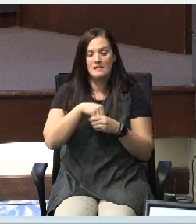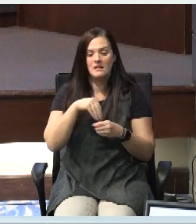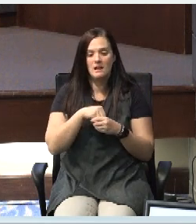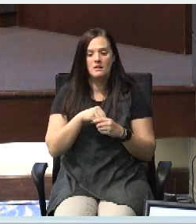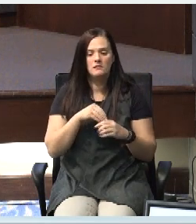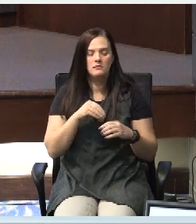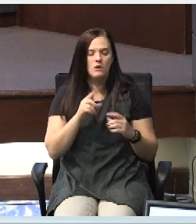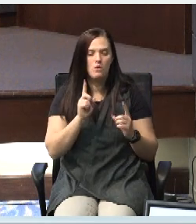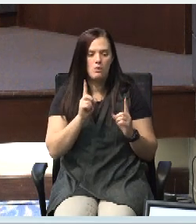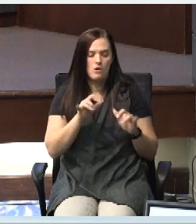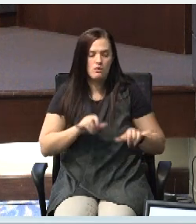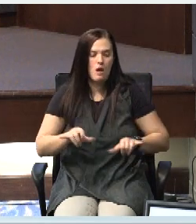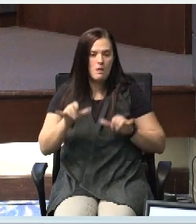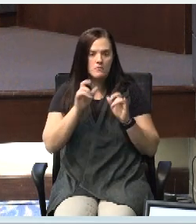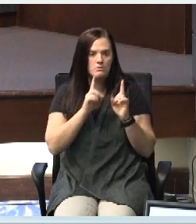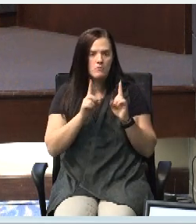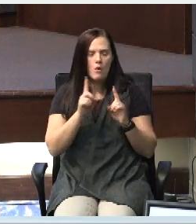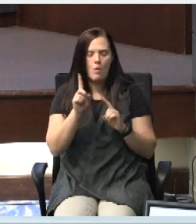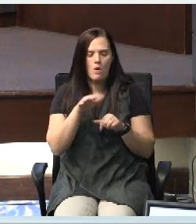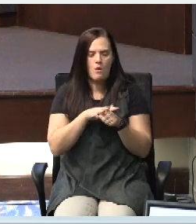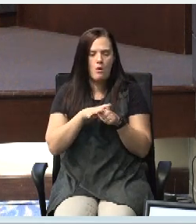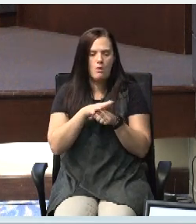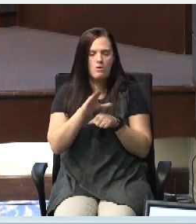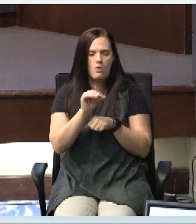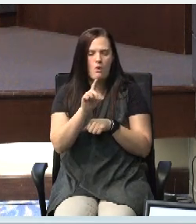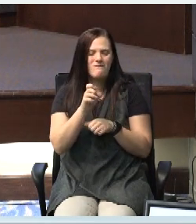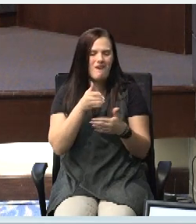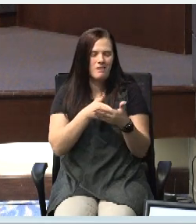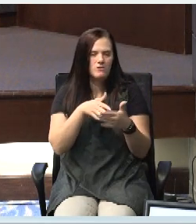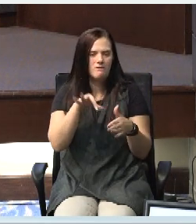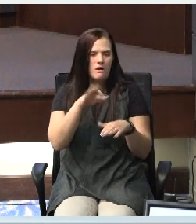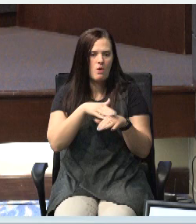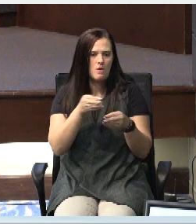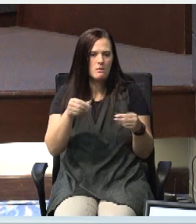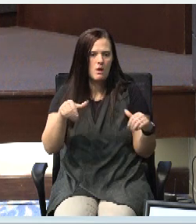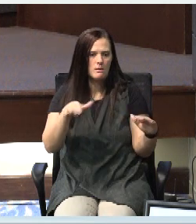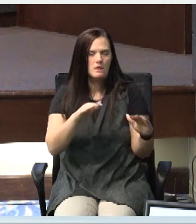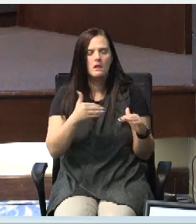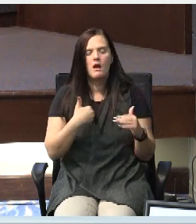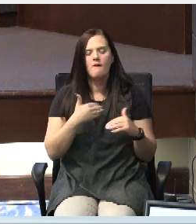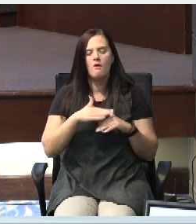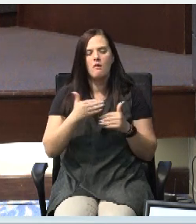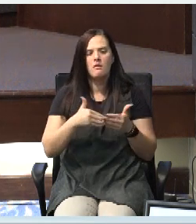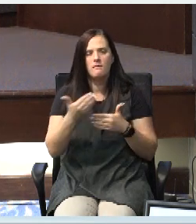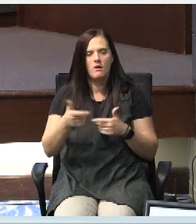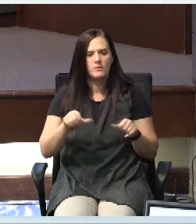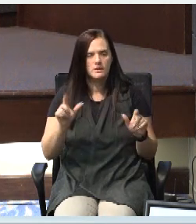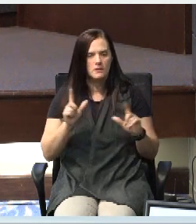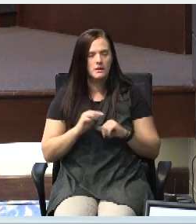and where they may be located on the property. And I have an example of that on the following slide.